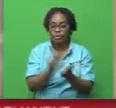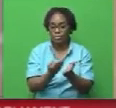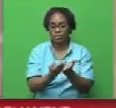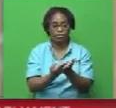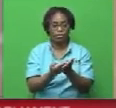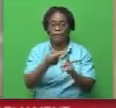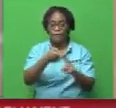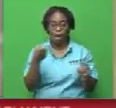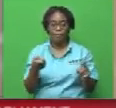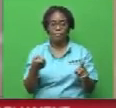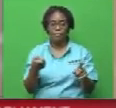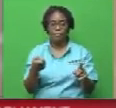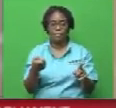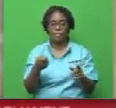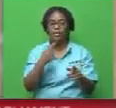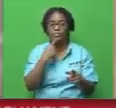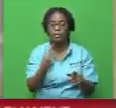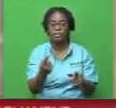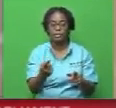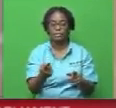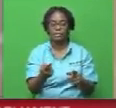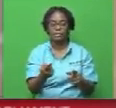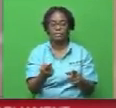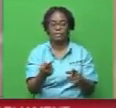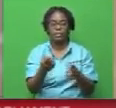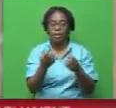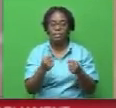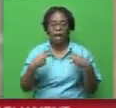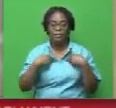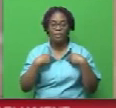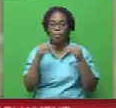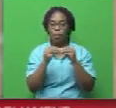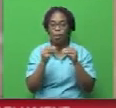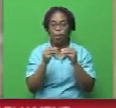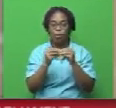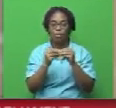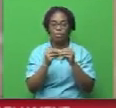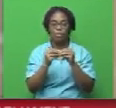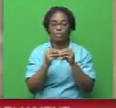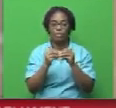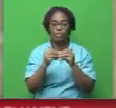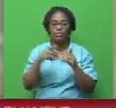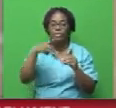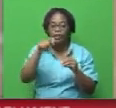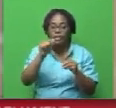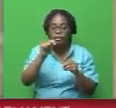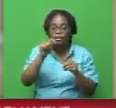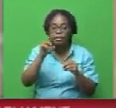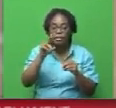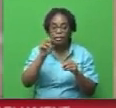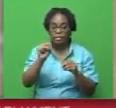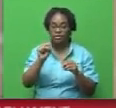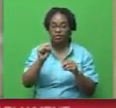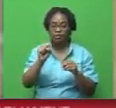2022. The subject, accelerated awards for patrols. The initiative as guarded to take